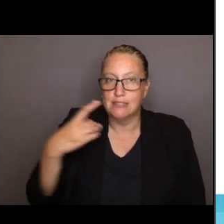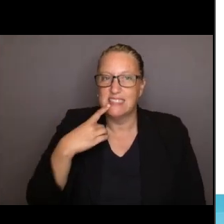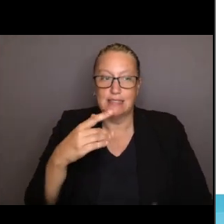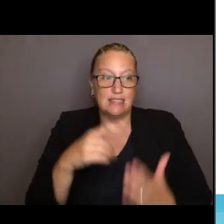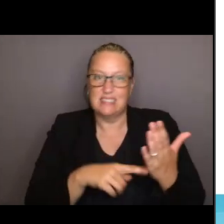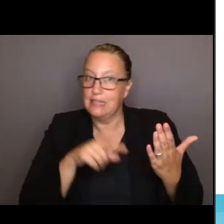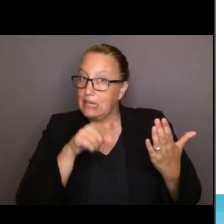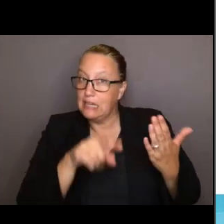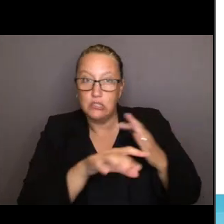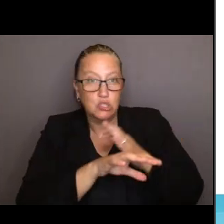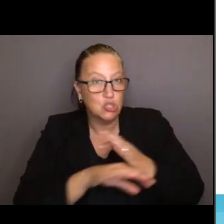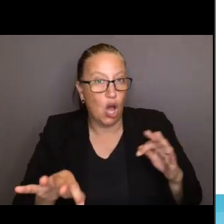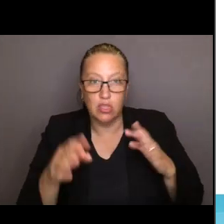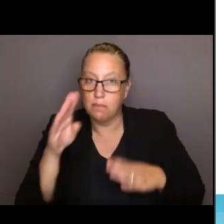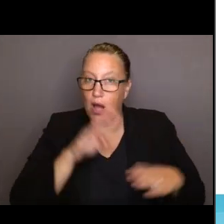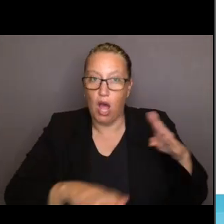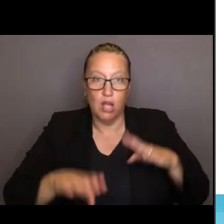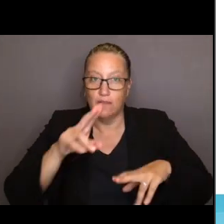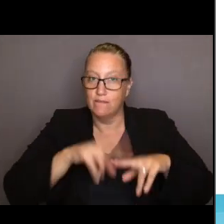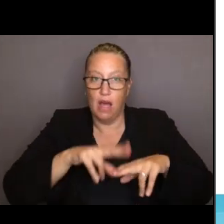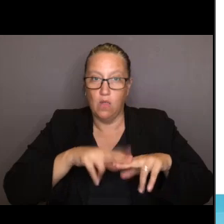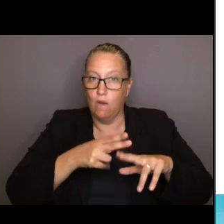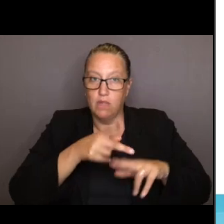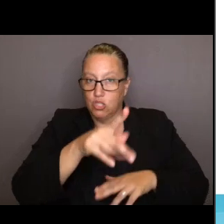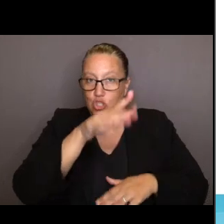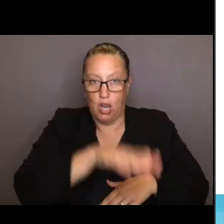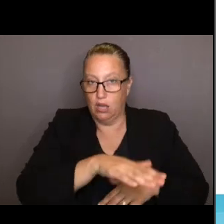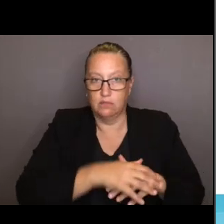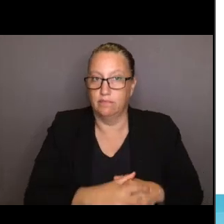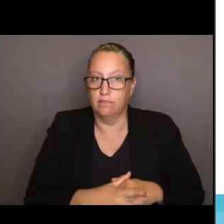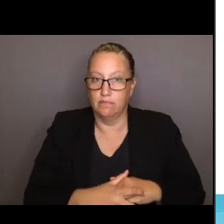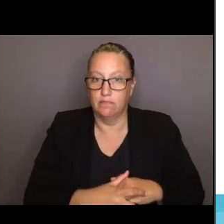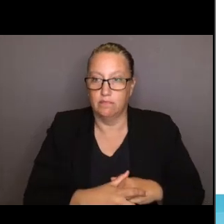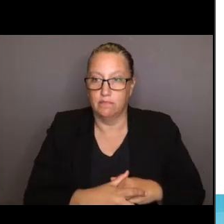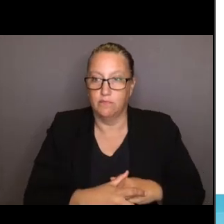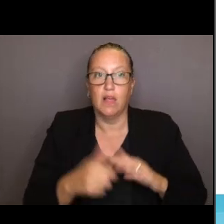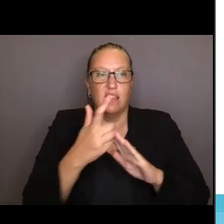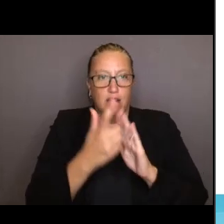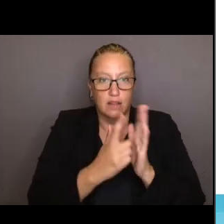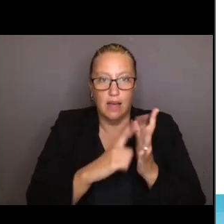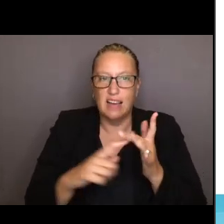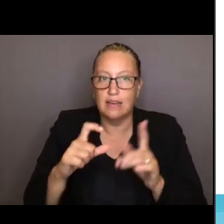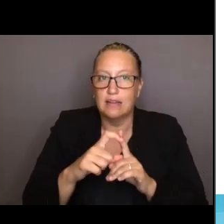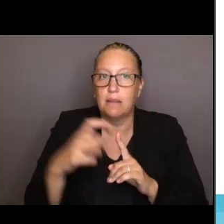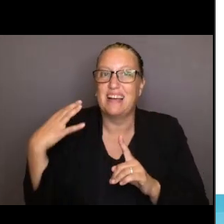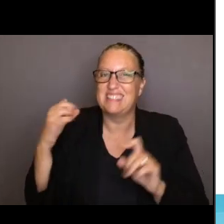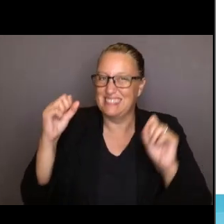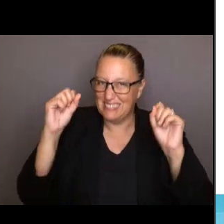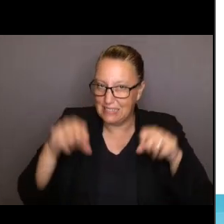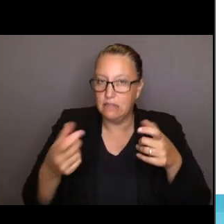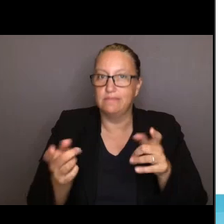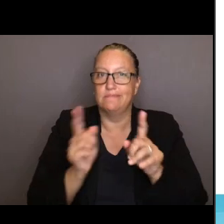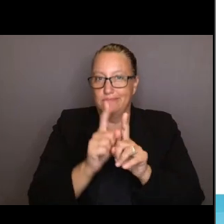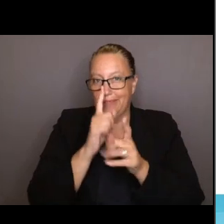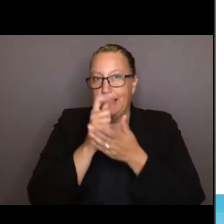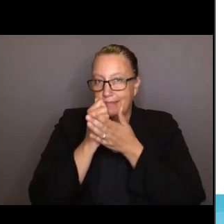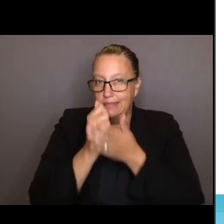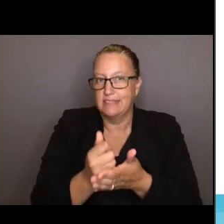the biological father of this child. So with that and his legal aid application, we were able to assist